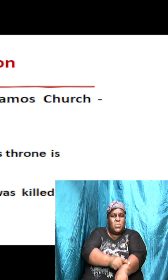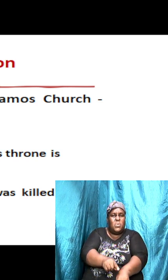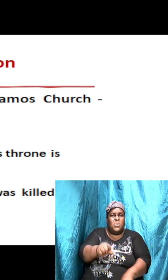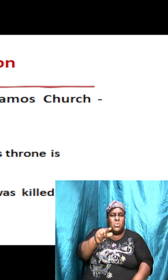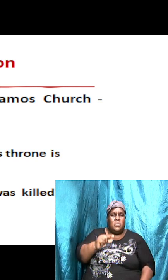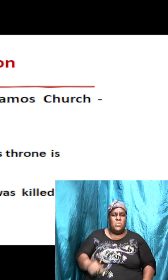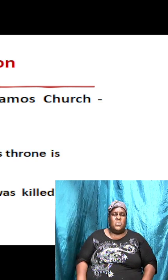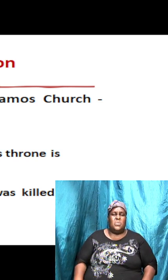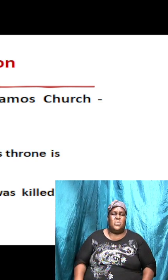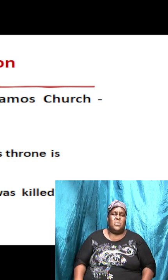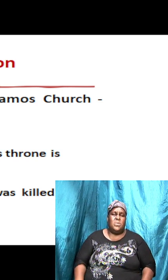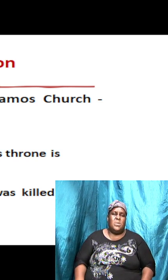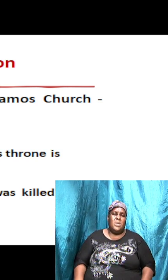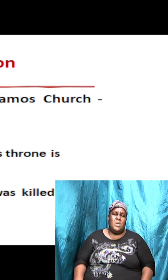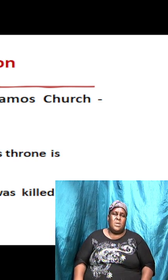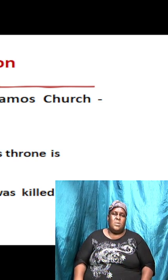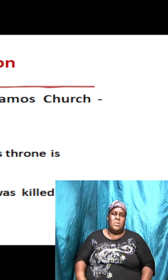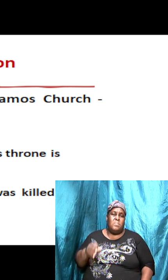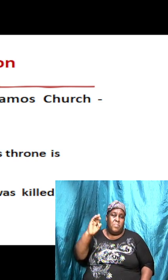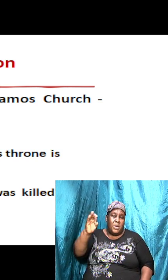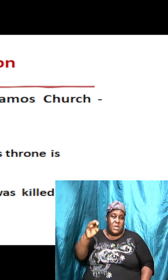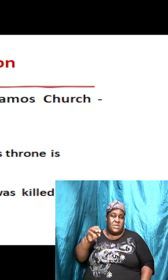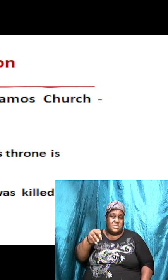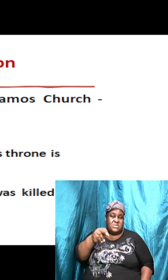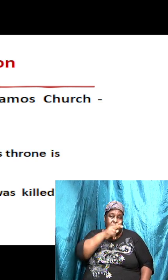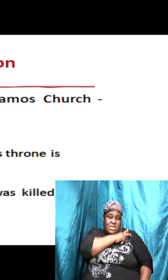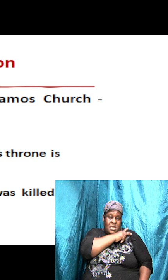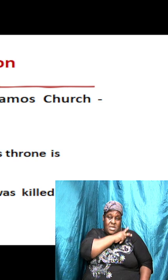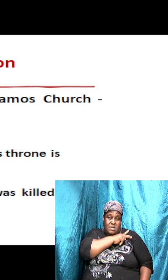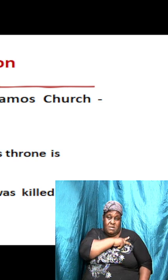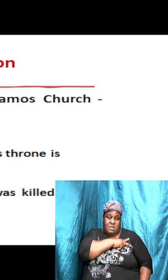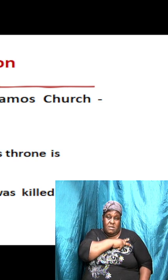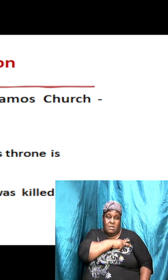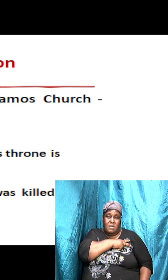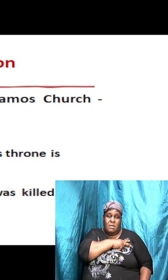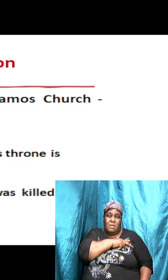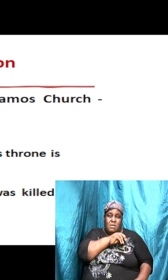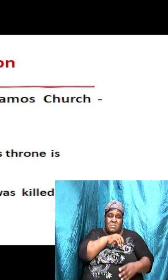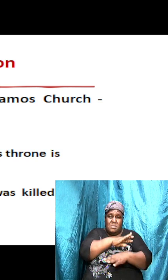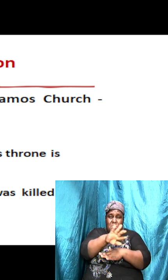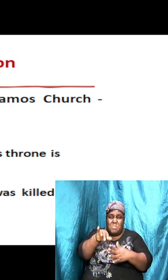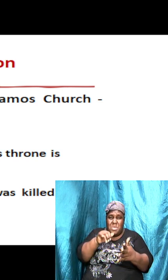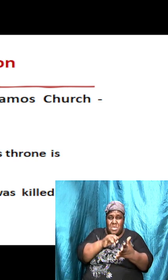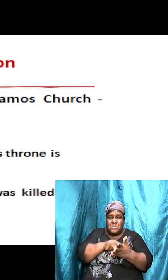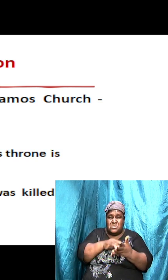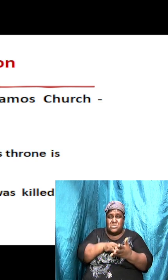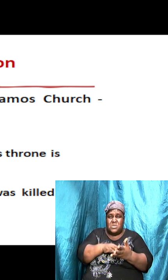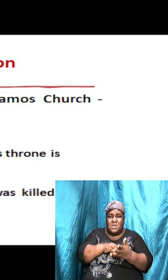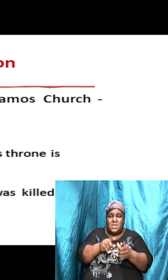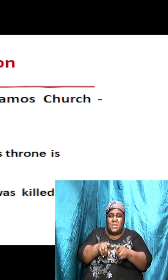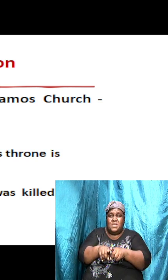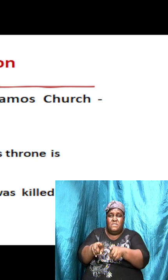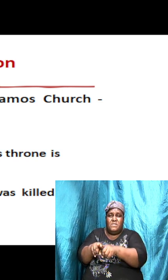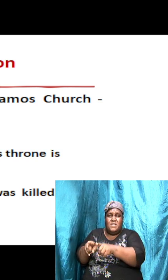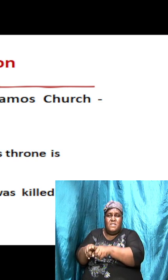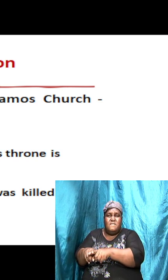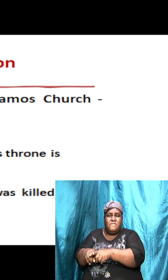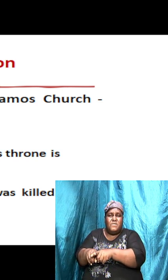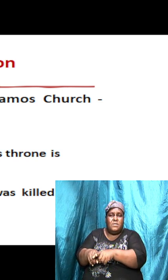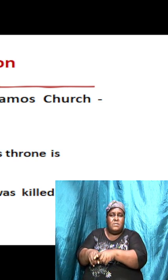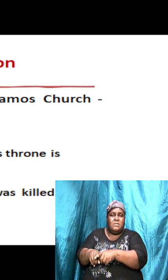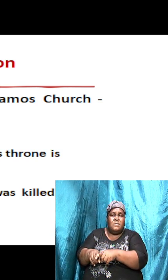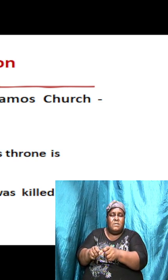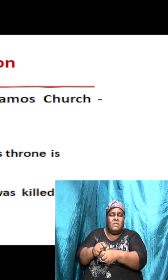on Spanish Town Road there. He is in the midst of different factions within the inner